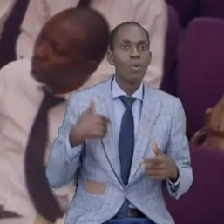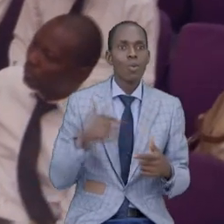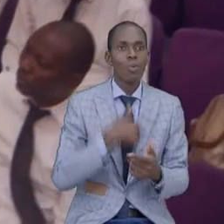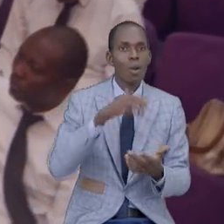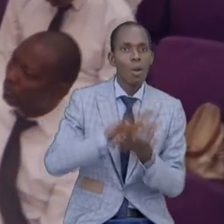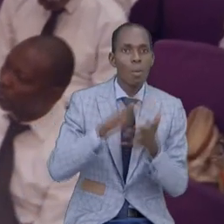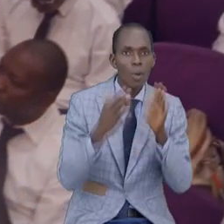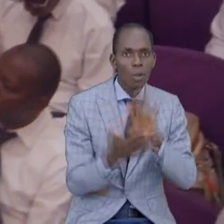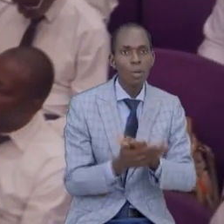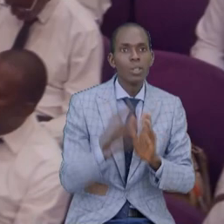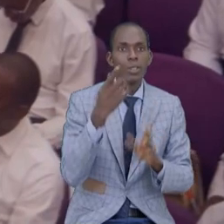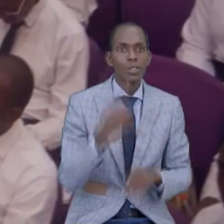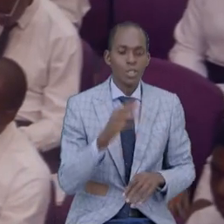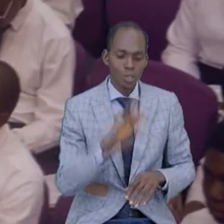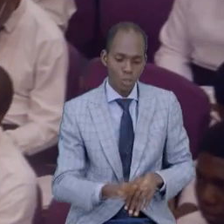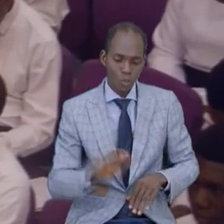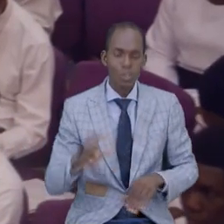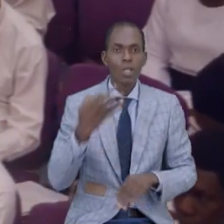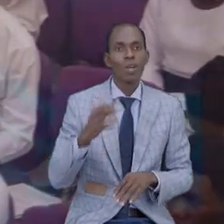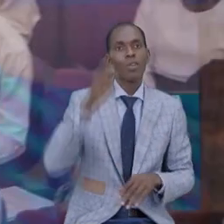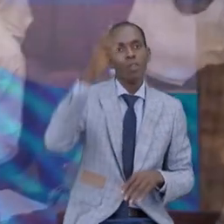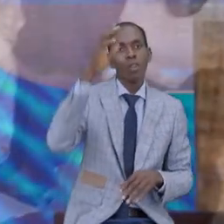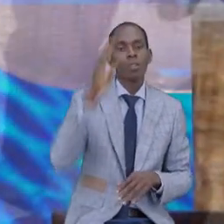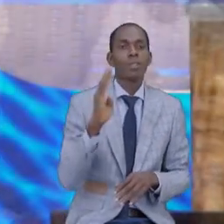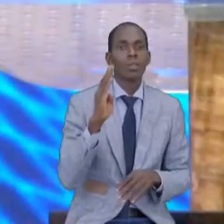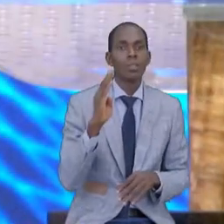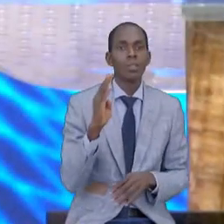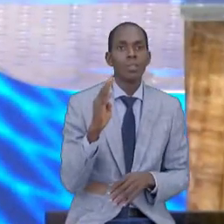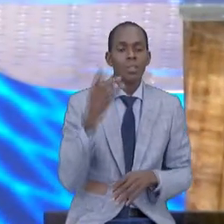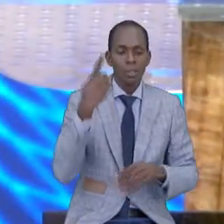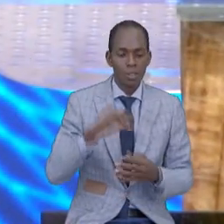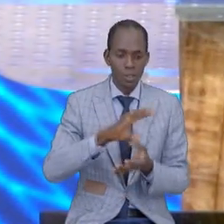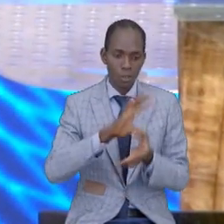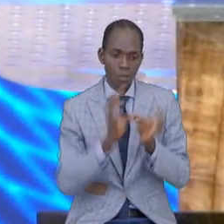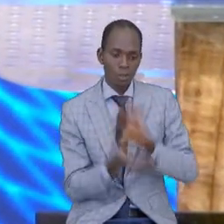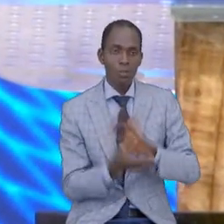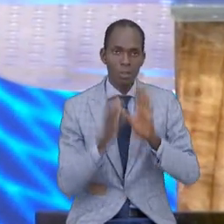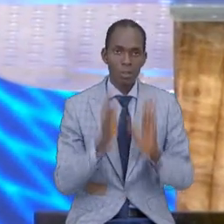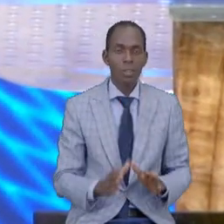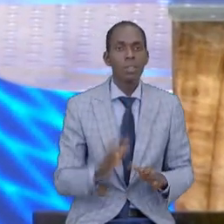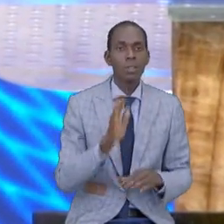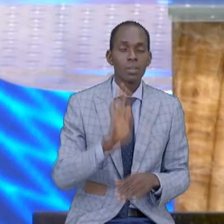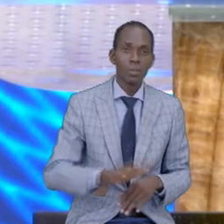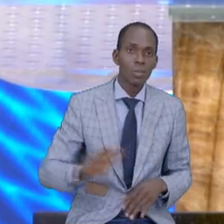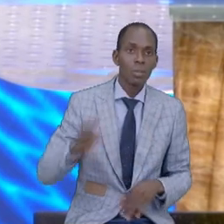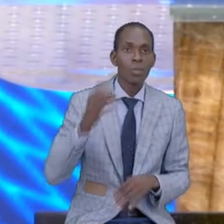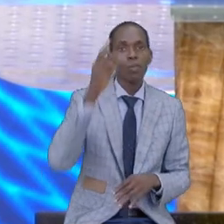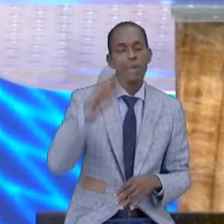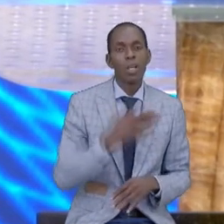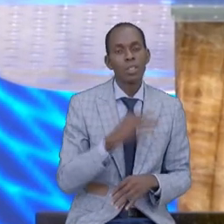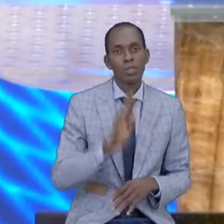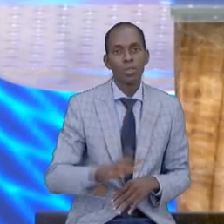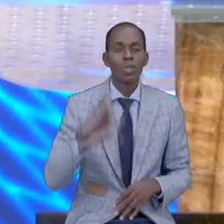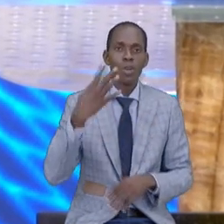become the children of God, the converts to Christ, and the children of